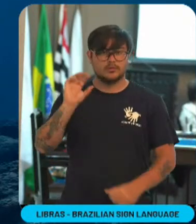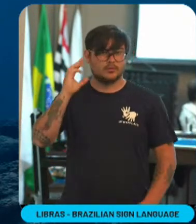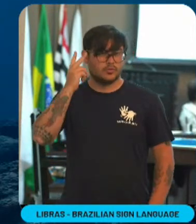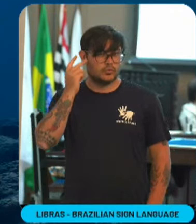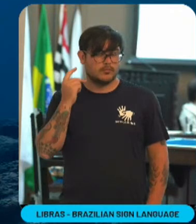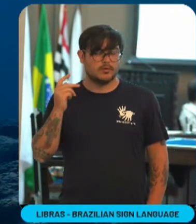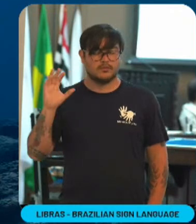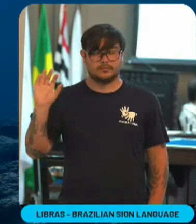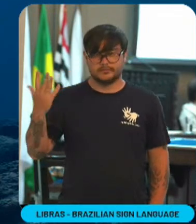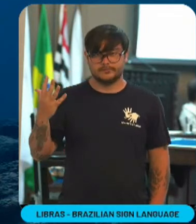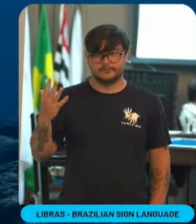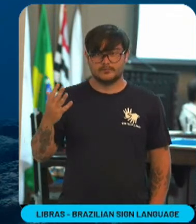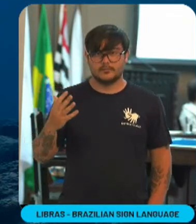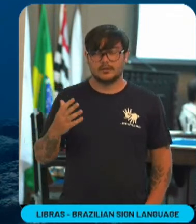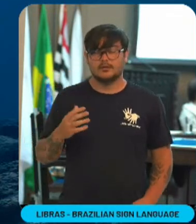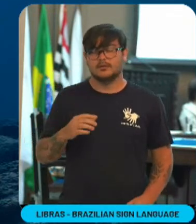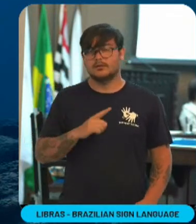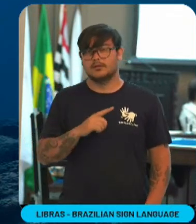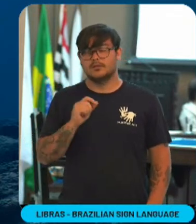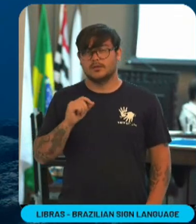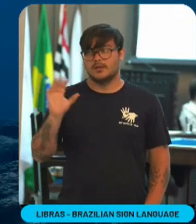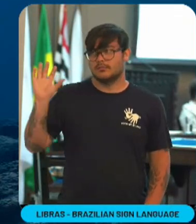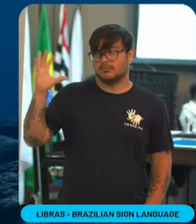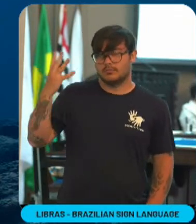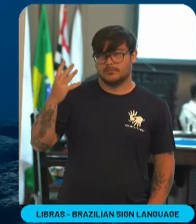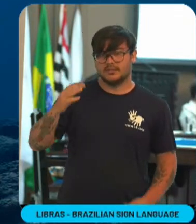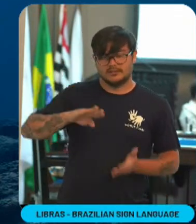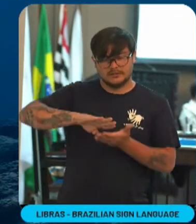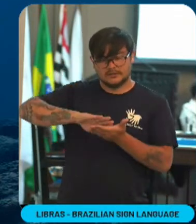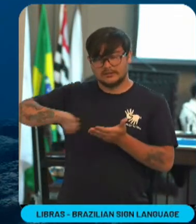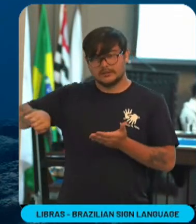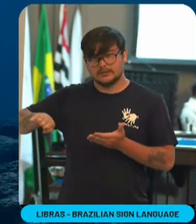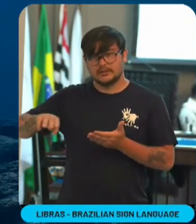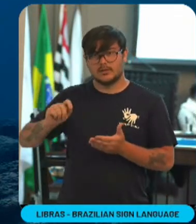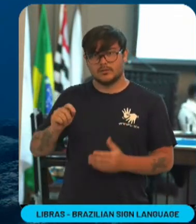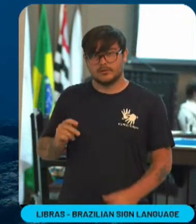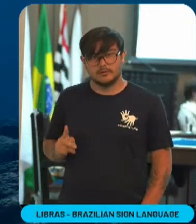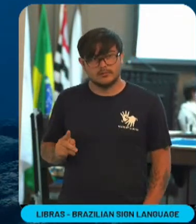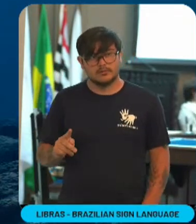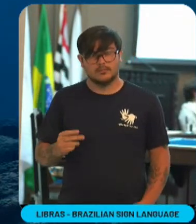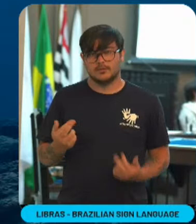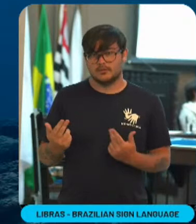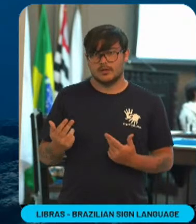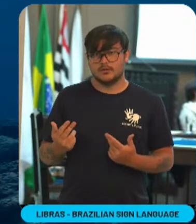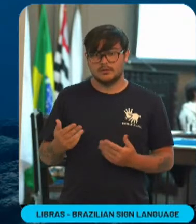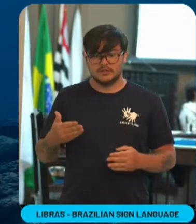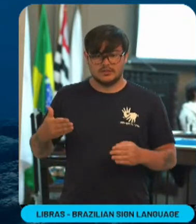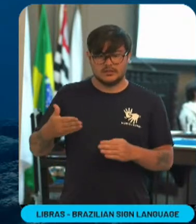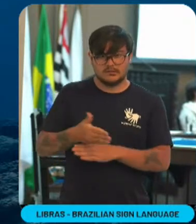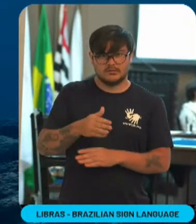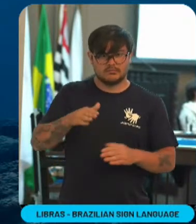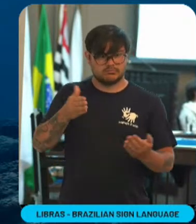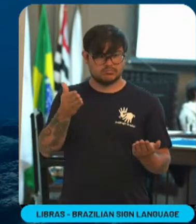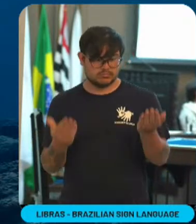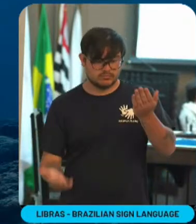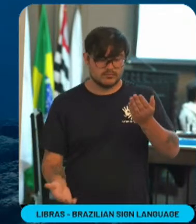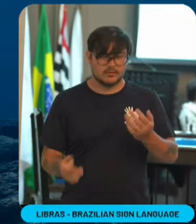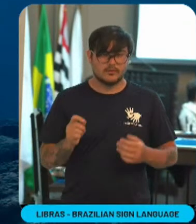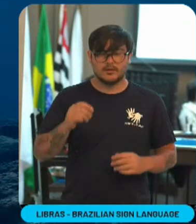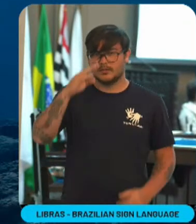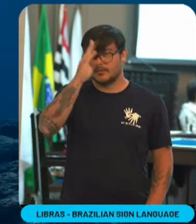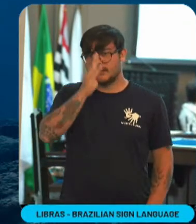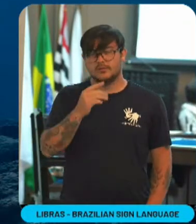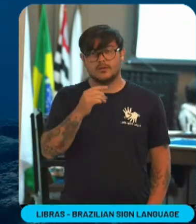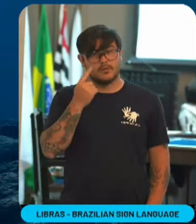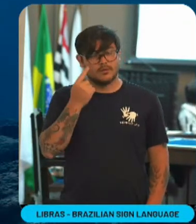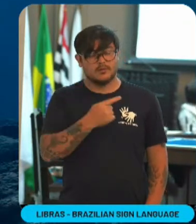leave a normal standard that in climatology would be the normal climate, and you start to have a